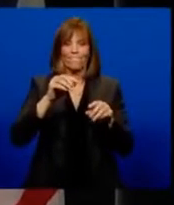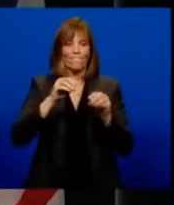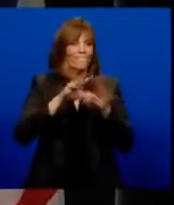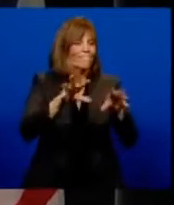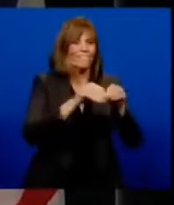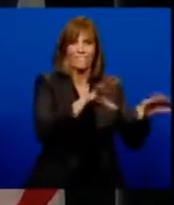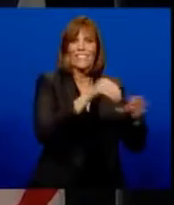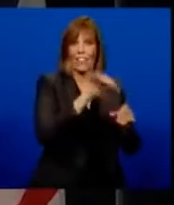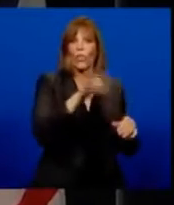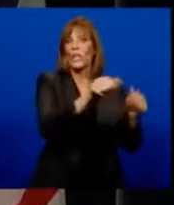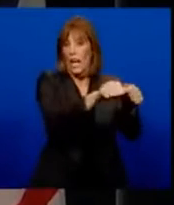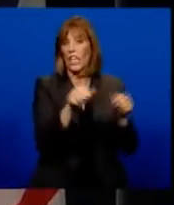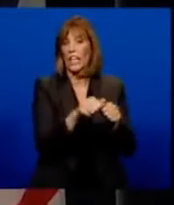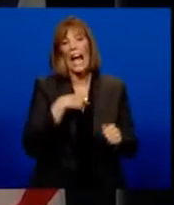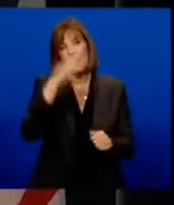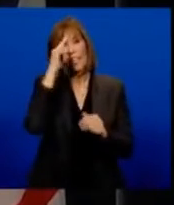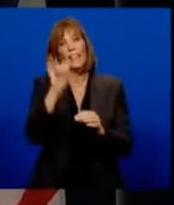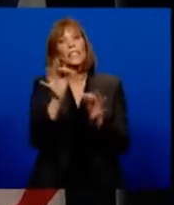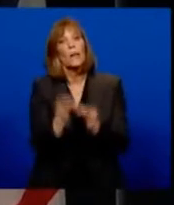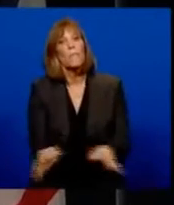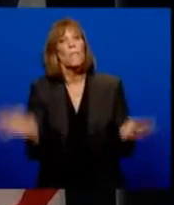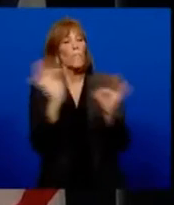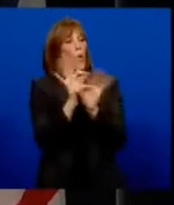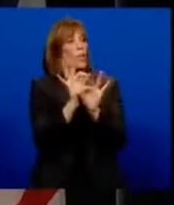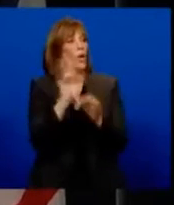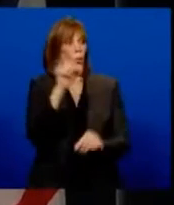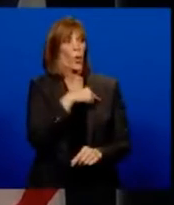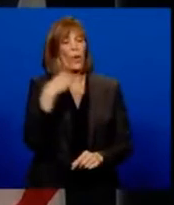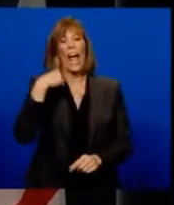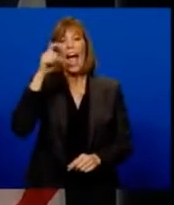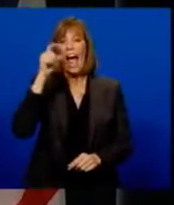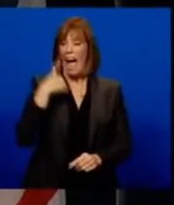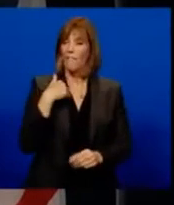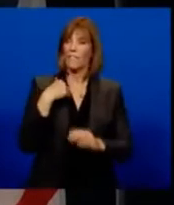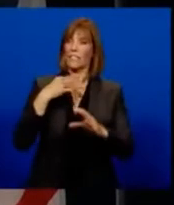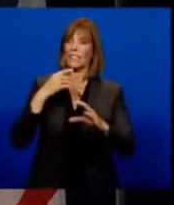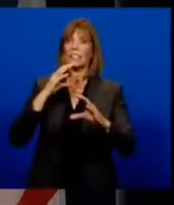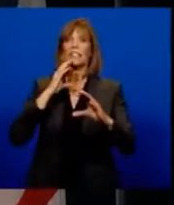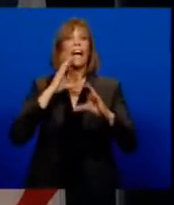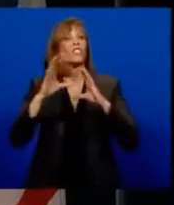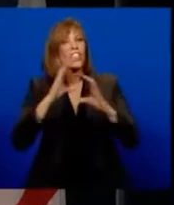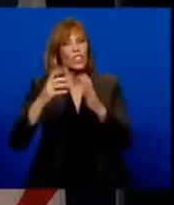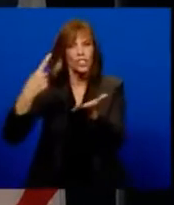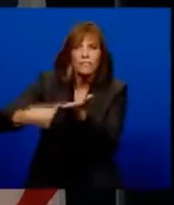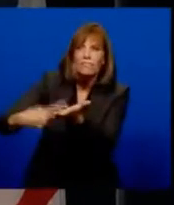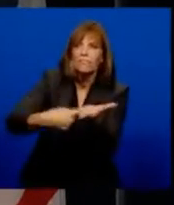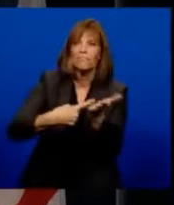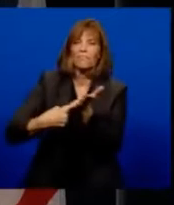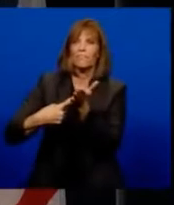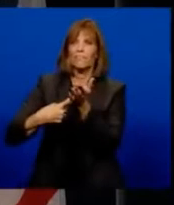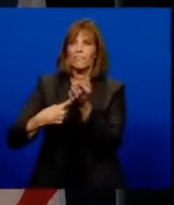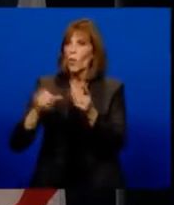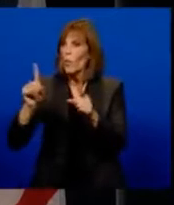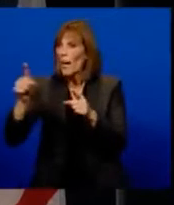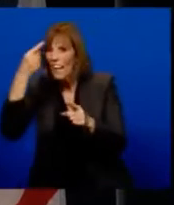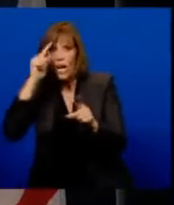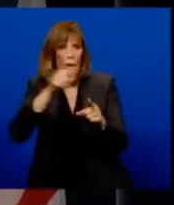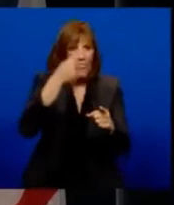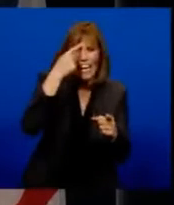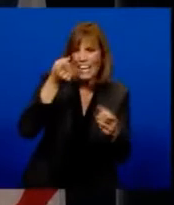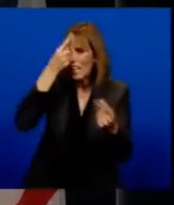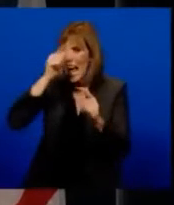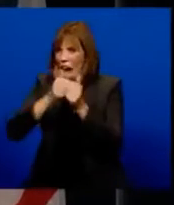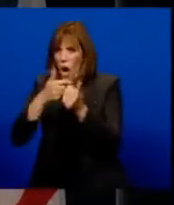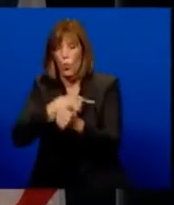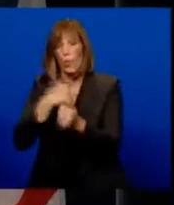continue to do that. I think it's an important place where we have conversations across systems, across providers, to understand